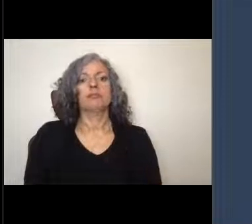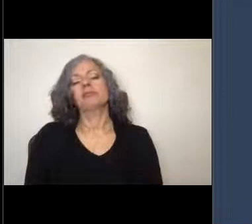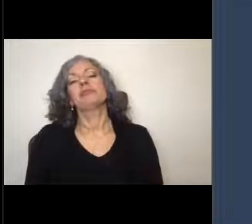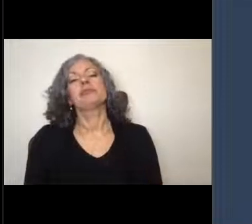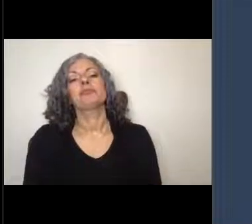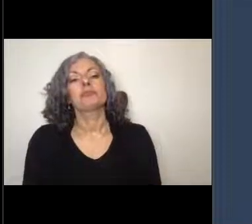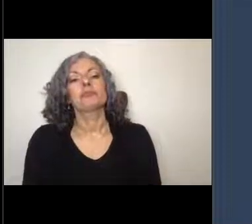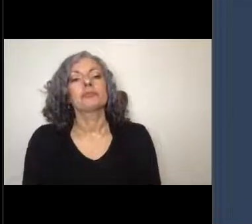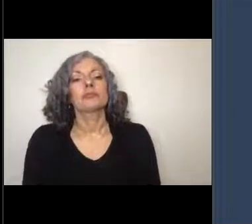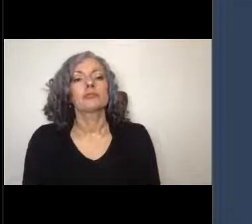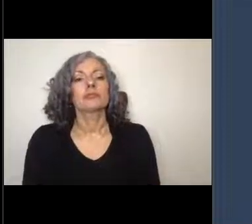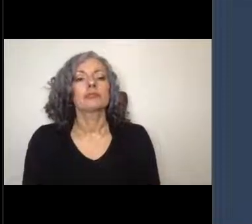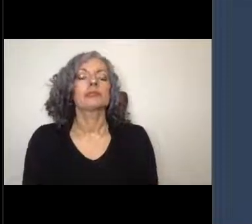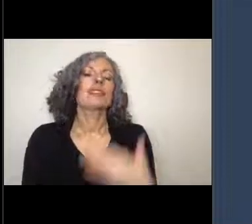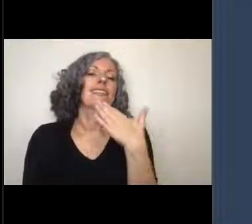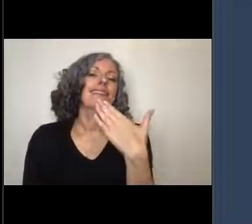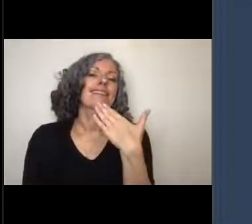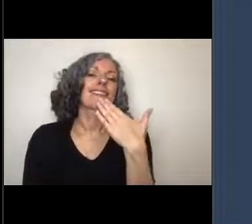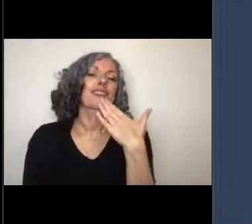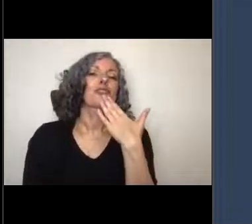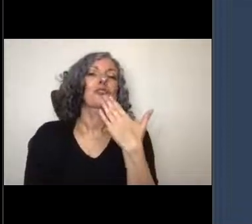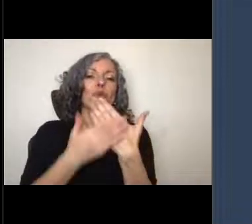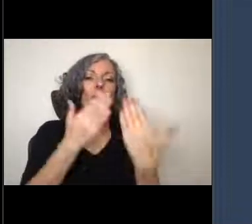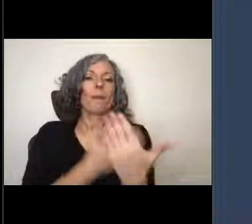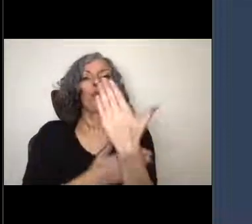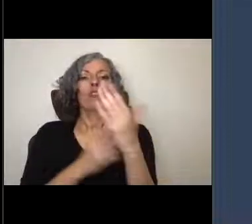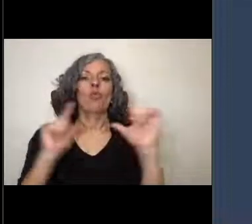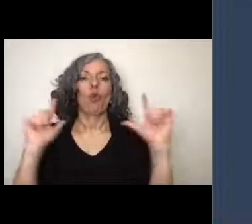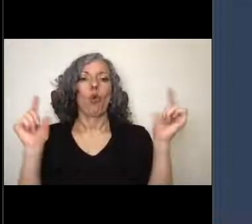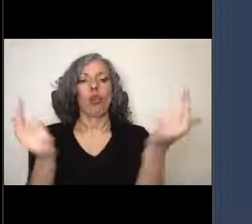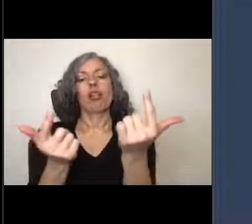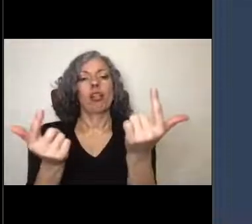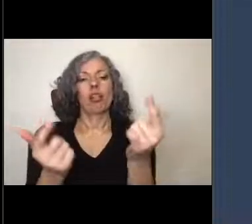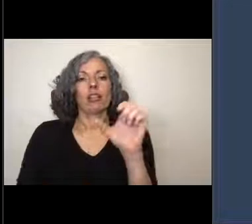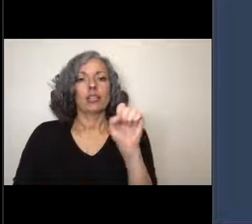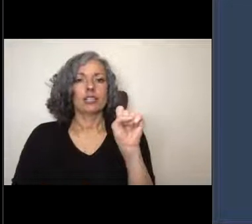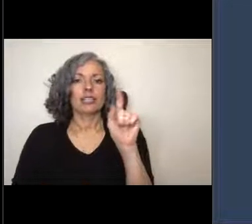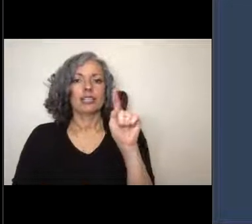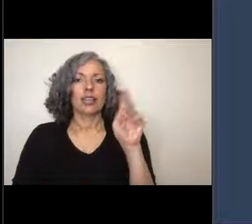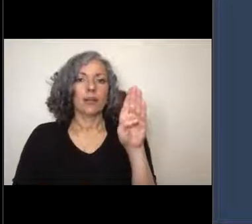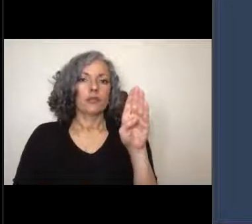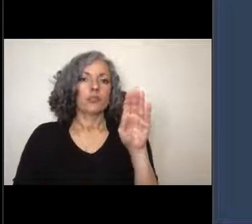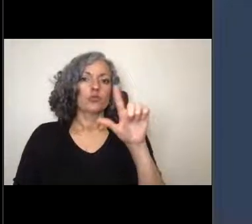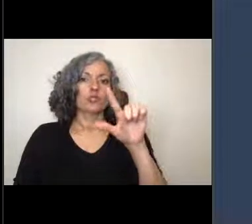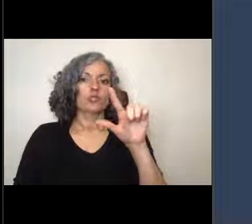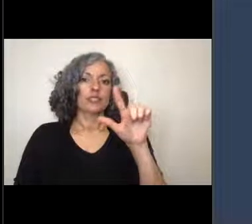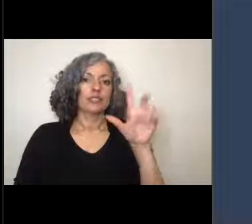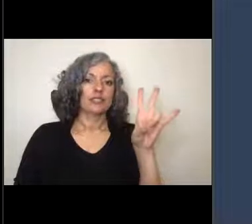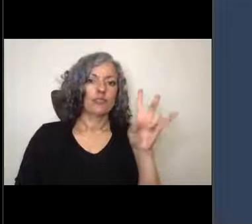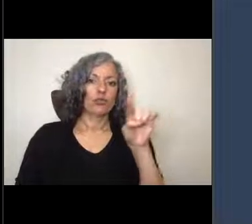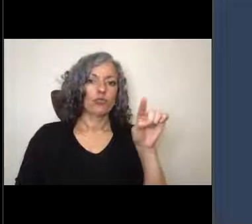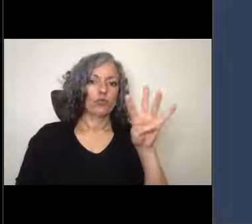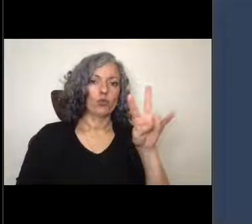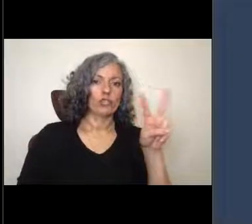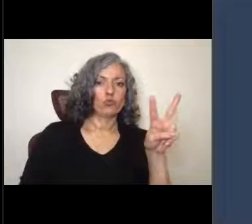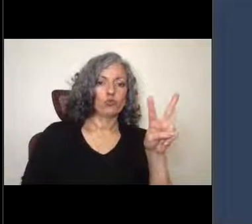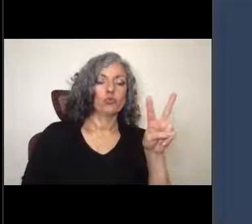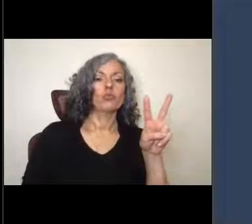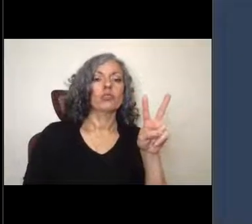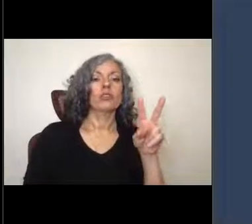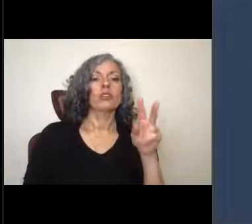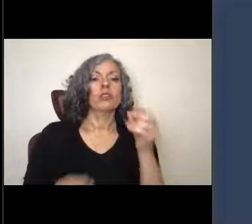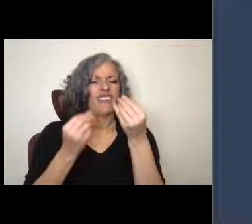Thank you, Chair Eager. Good morning, Commissioners. Tabs 27 through 42 are information items that have been reviewed and found